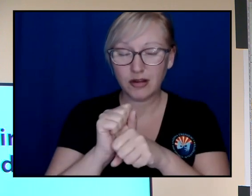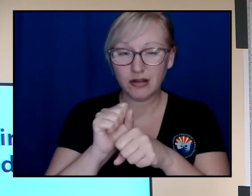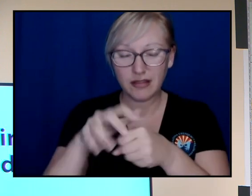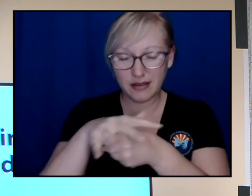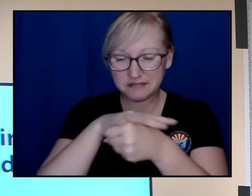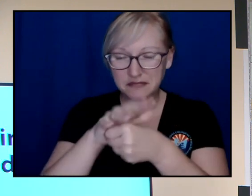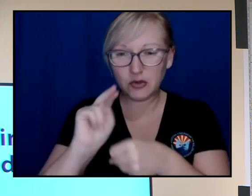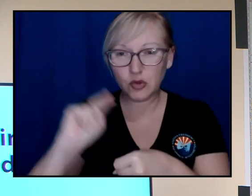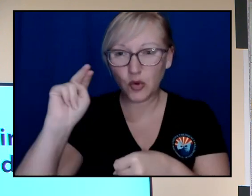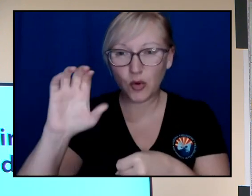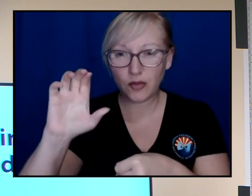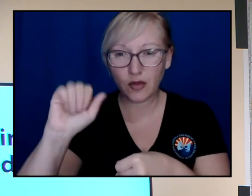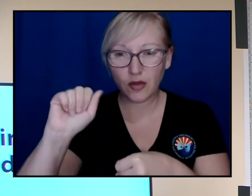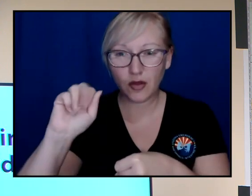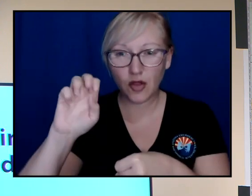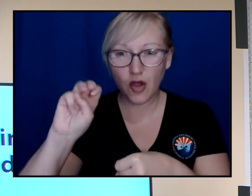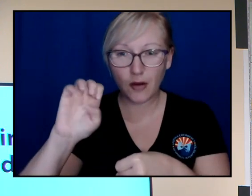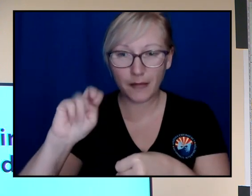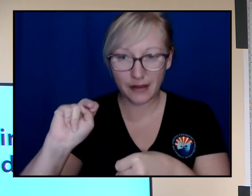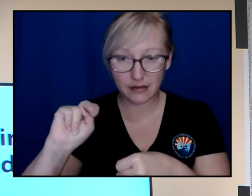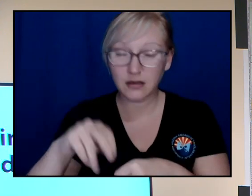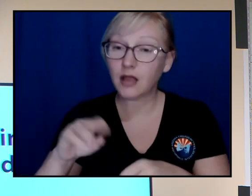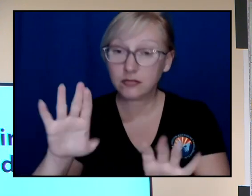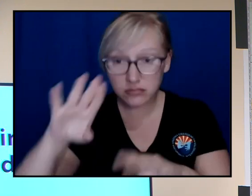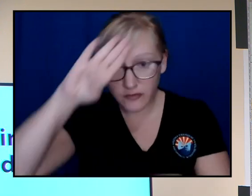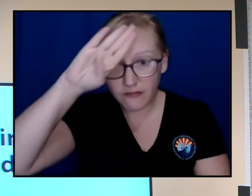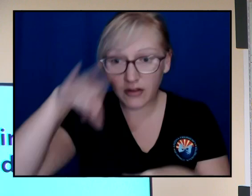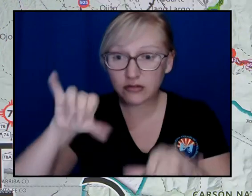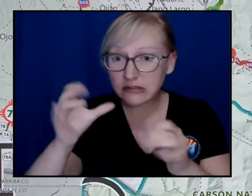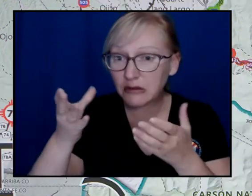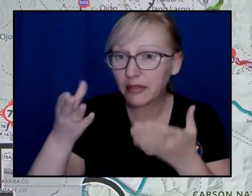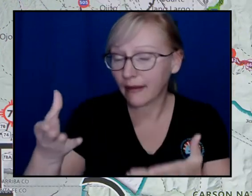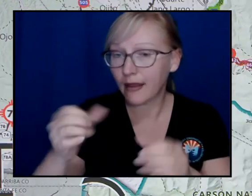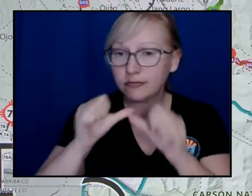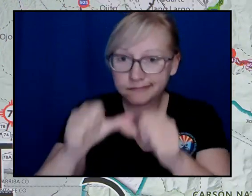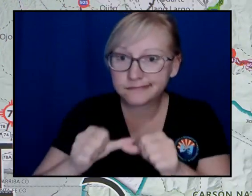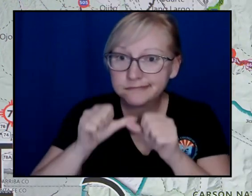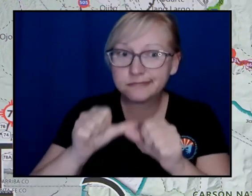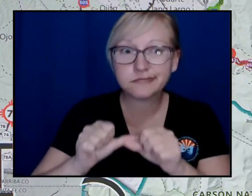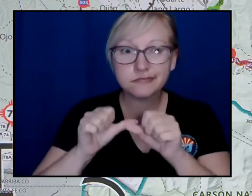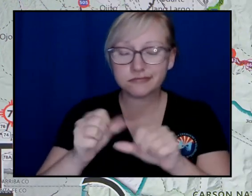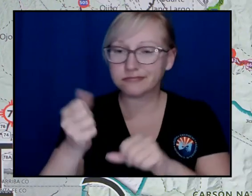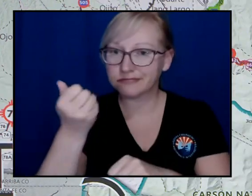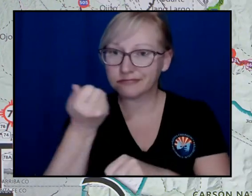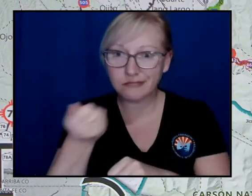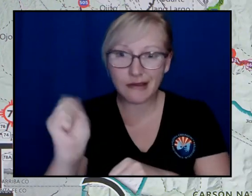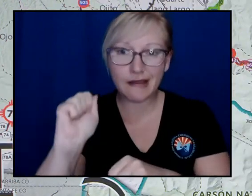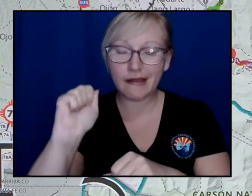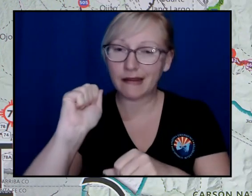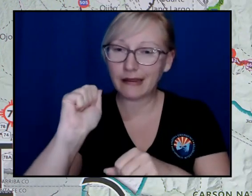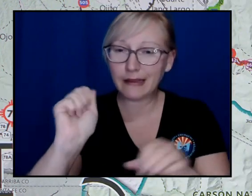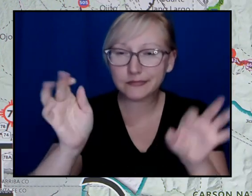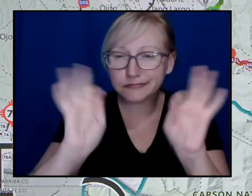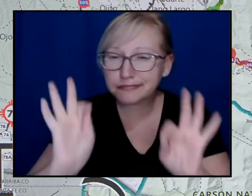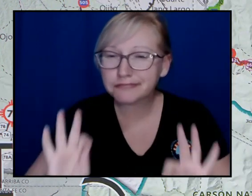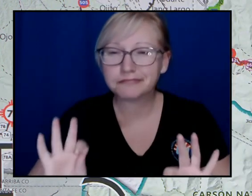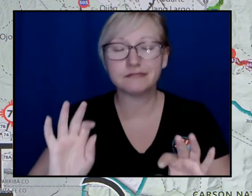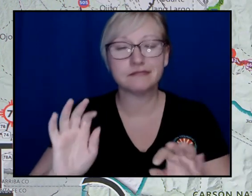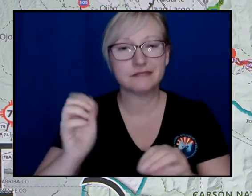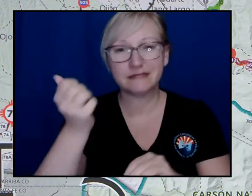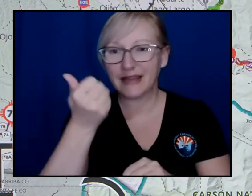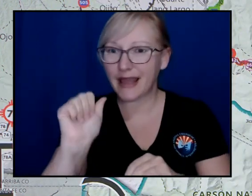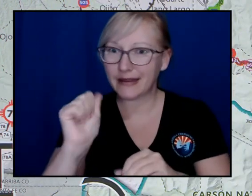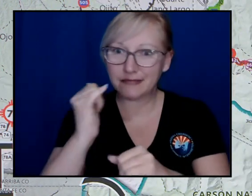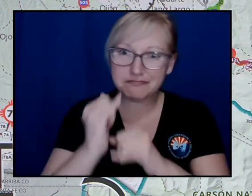And again, we'll continue to have folks in there for a while. Continue to address all the small details that we see and